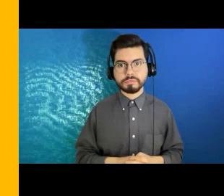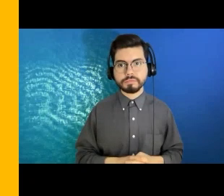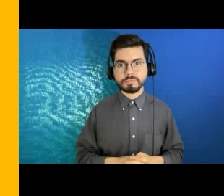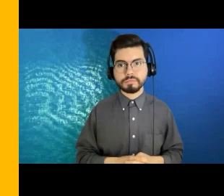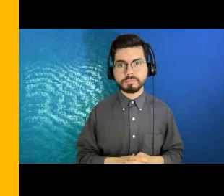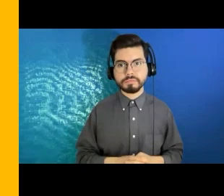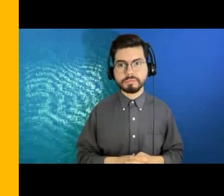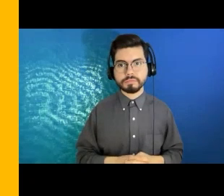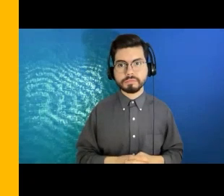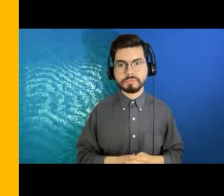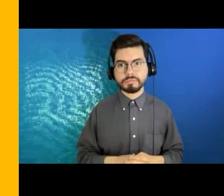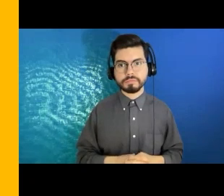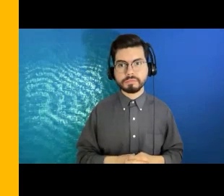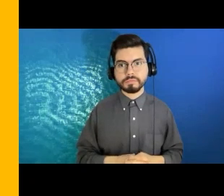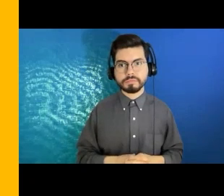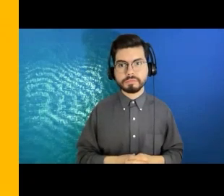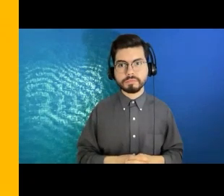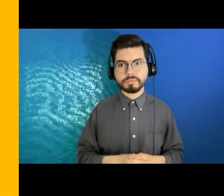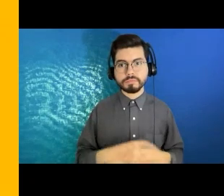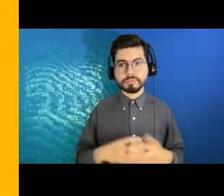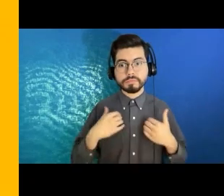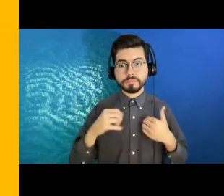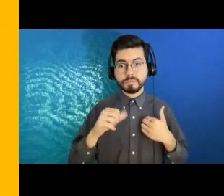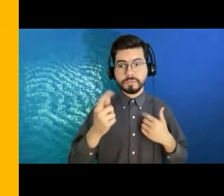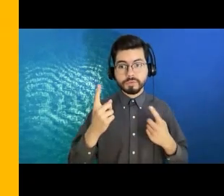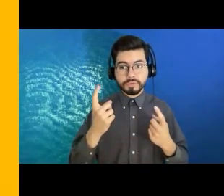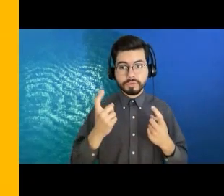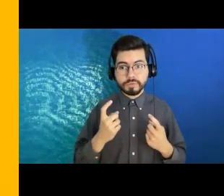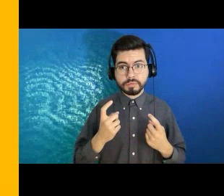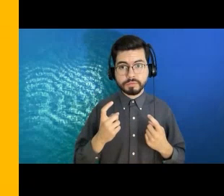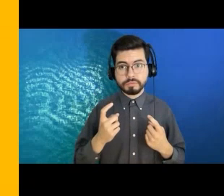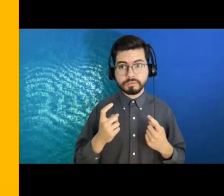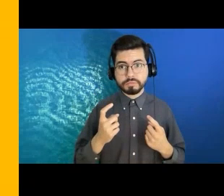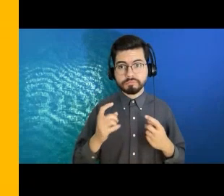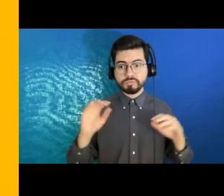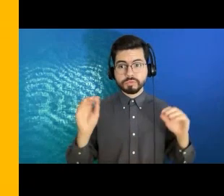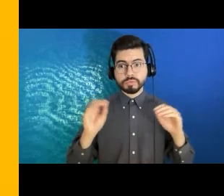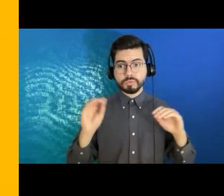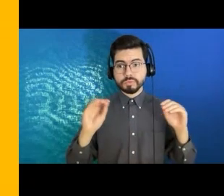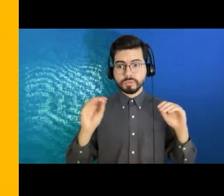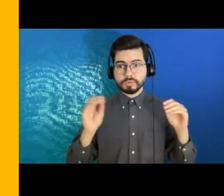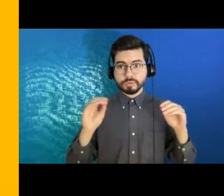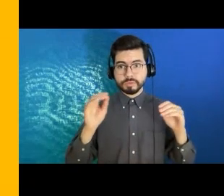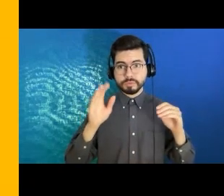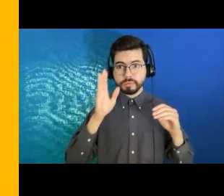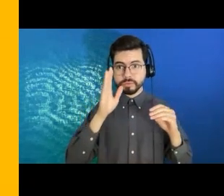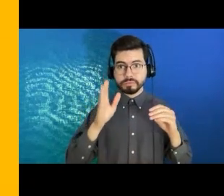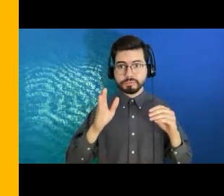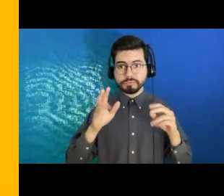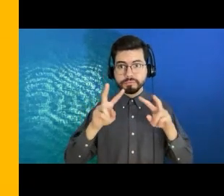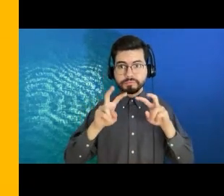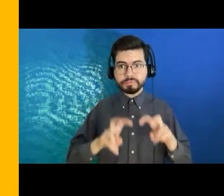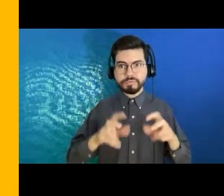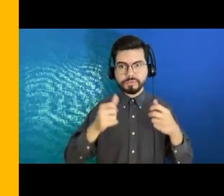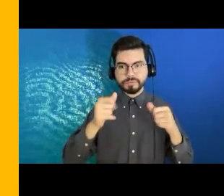Are there any, there's some other ones? If not, I'll just dive in. I'm just trying to know what to talk